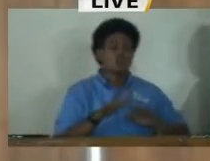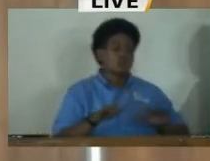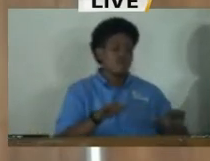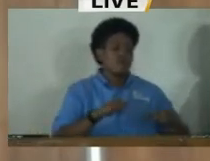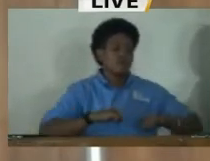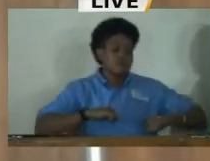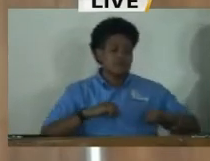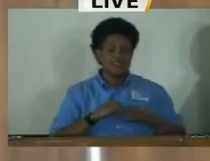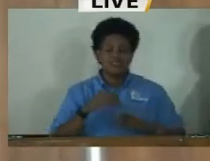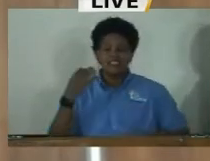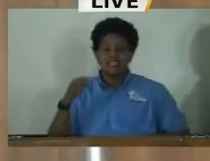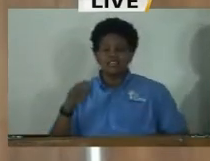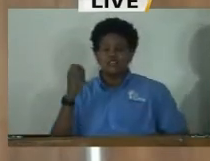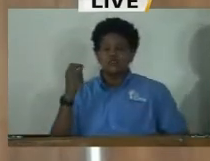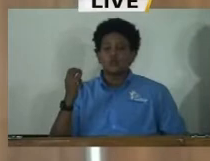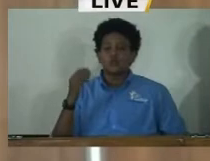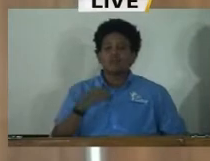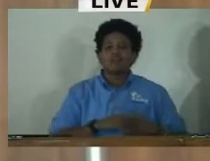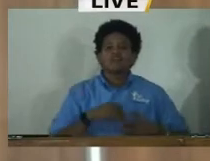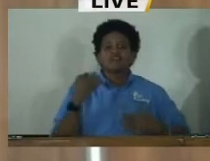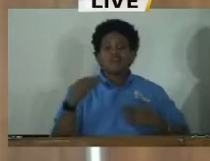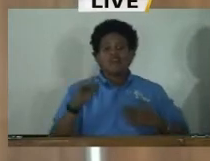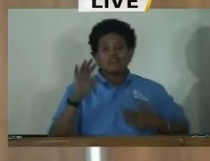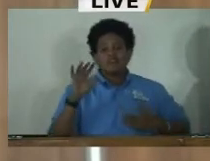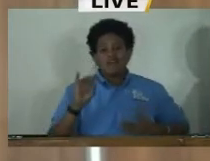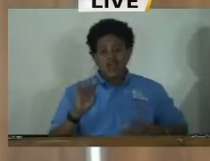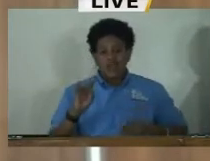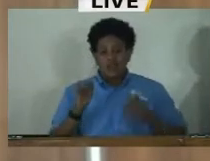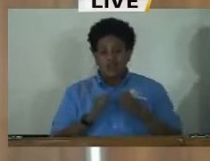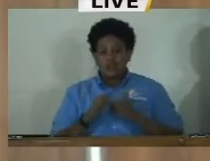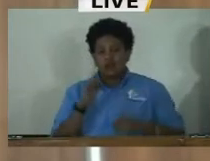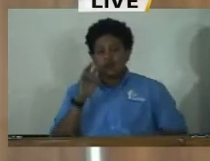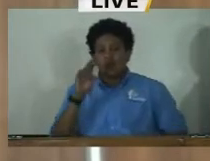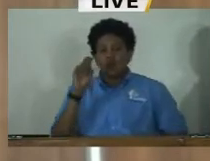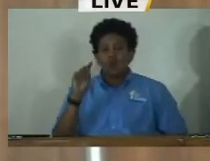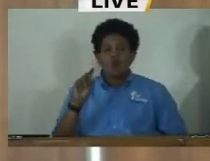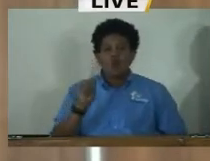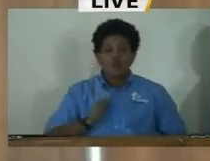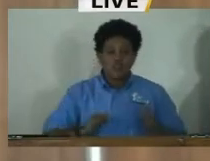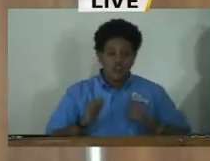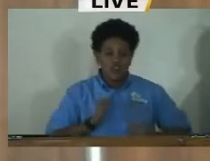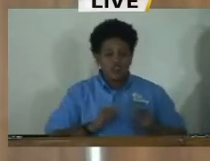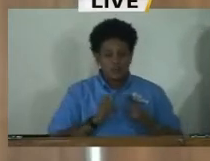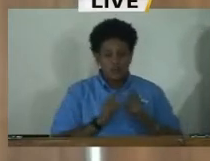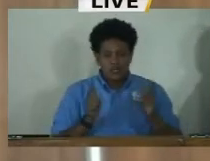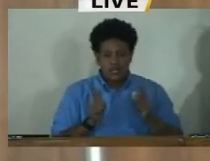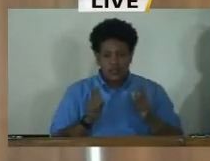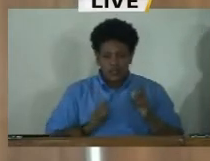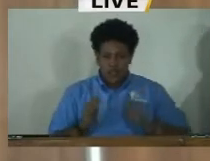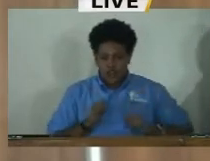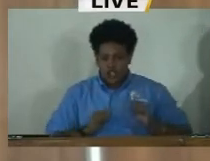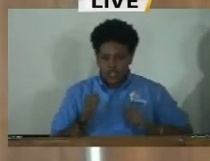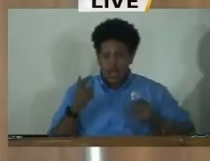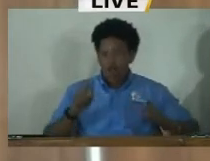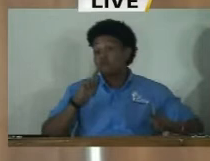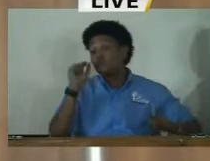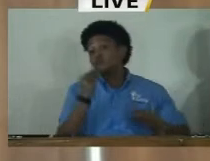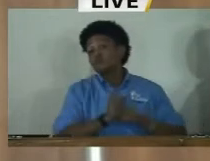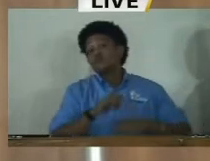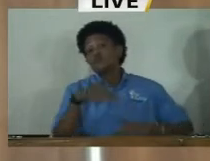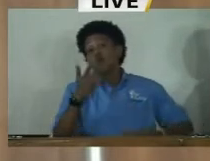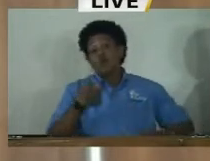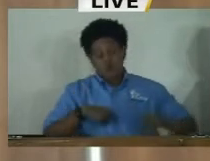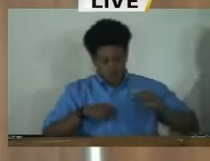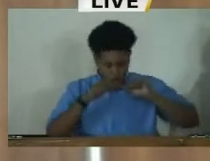in 1912 and in 1958, with the Ward Theatre and the Little Theatre. And the truth is,